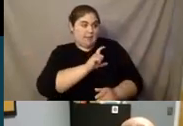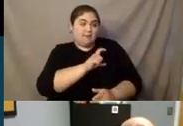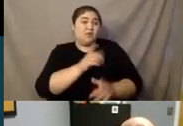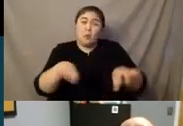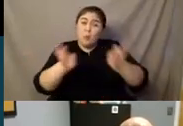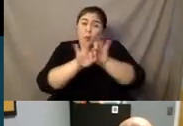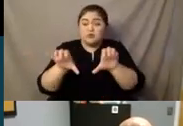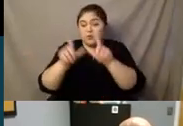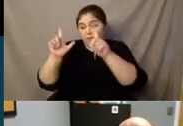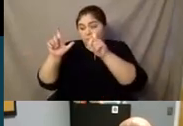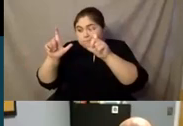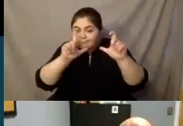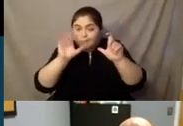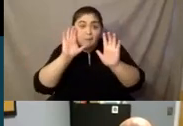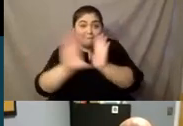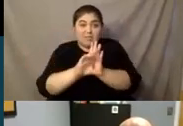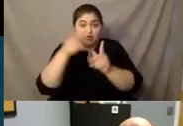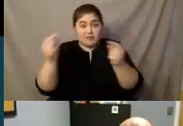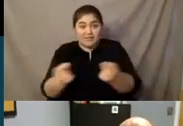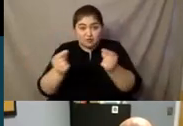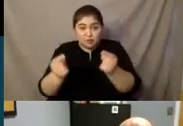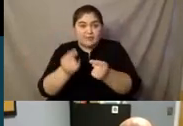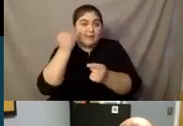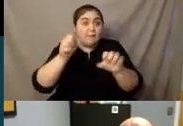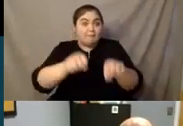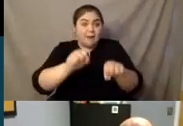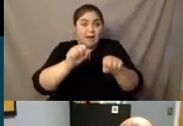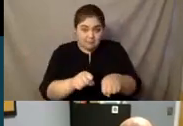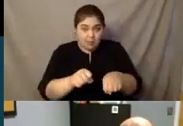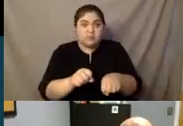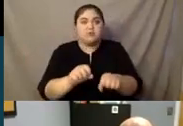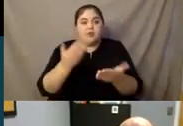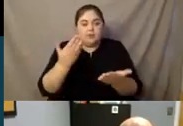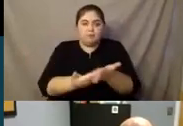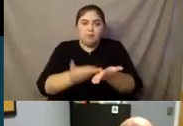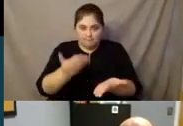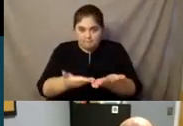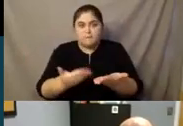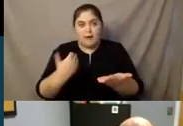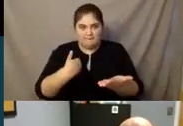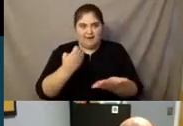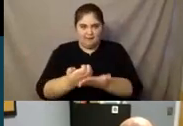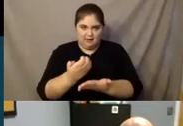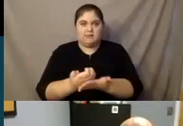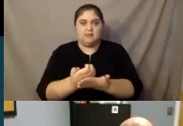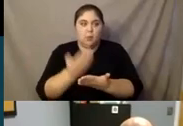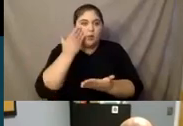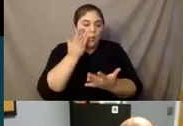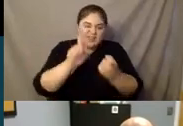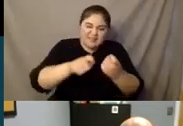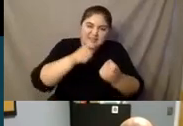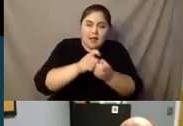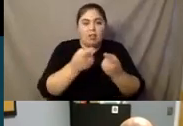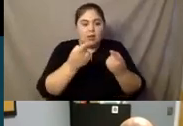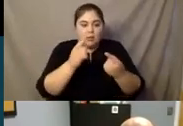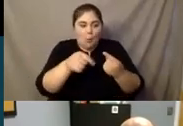of those injuries whenever possible so that they're appropriately documented. We know exactly when that injury was on the